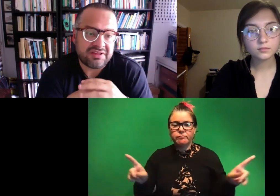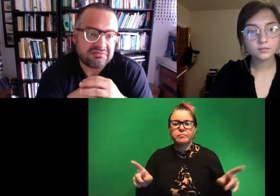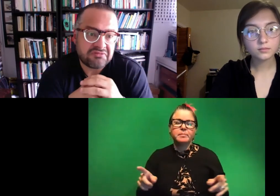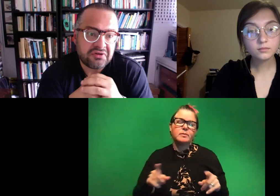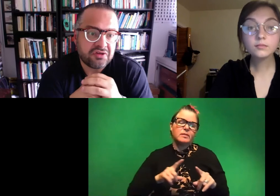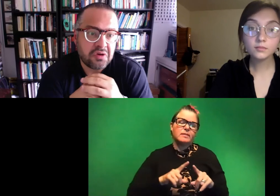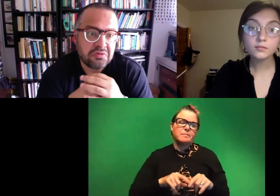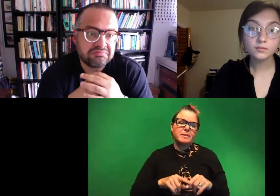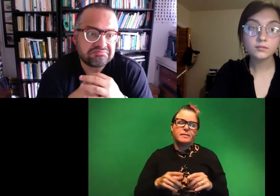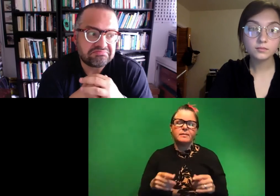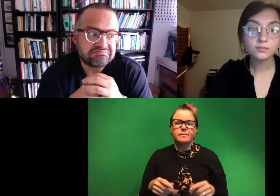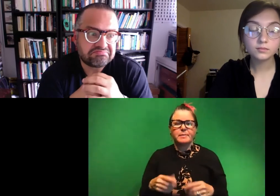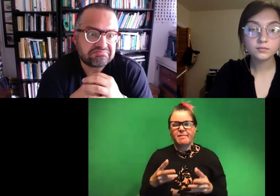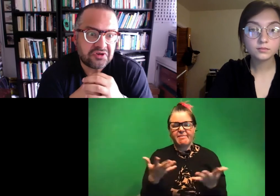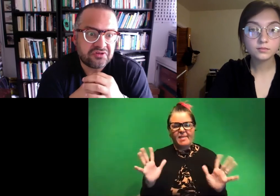that's it.